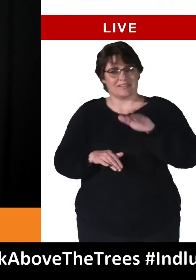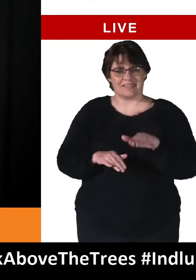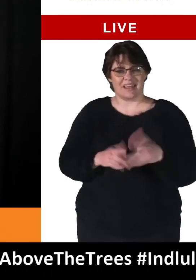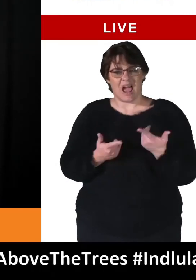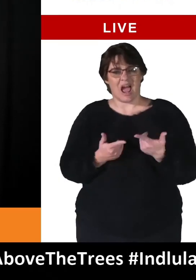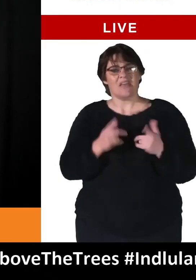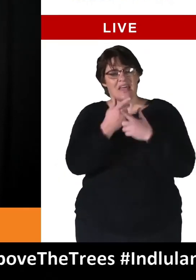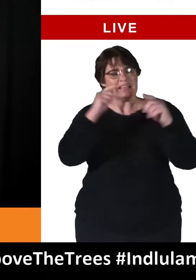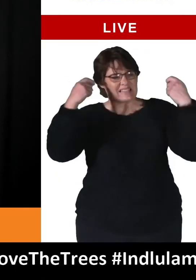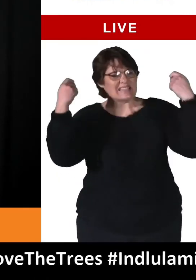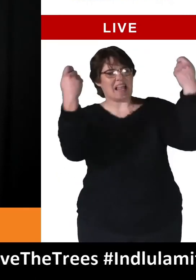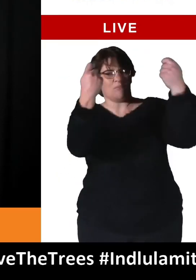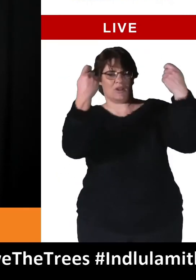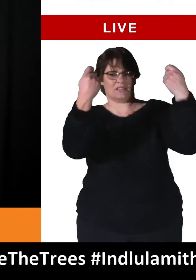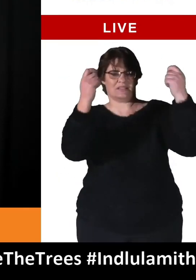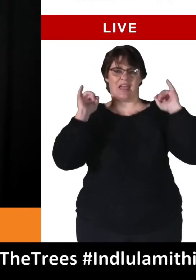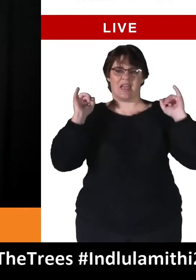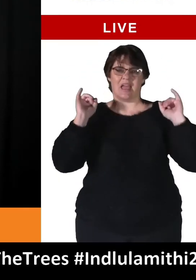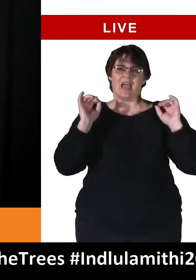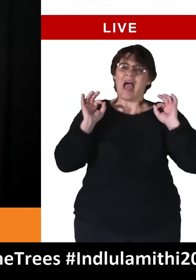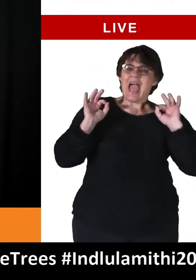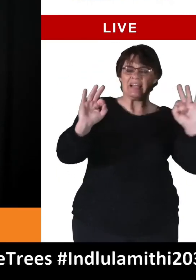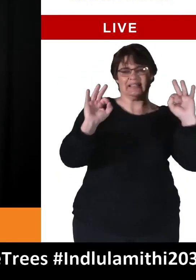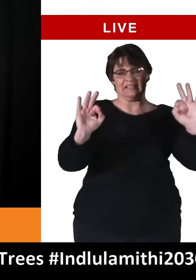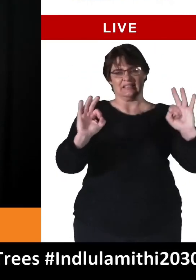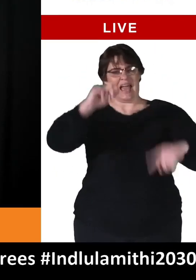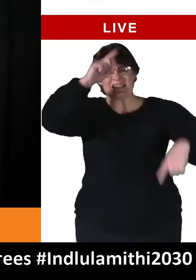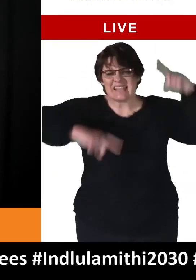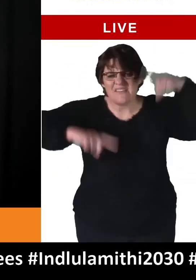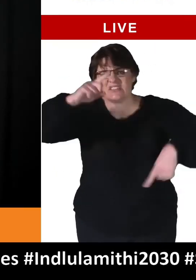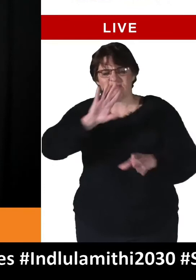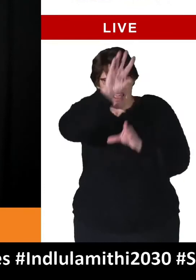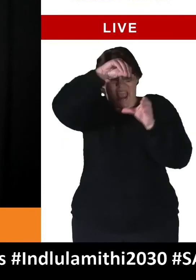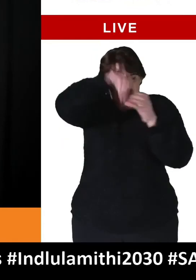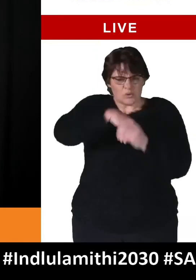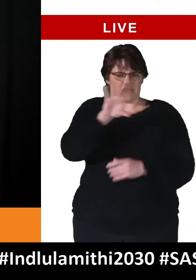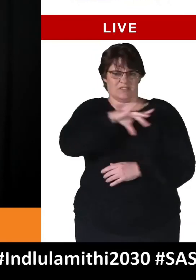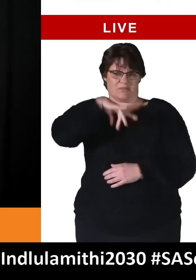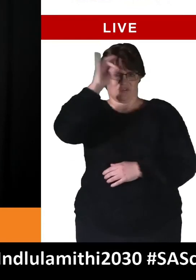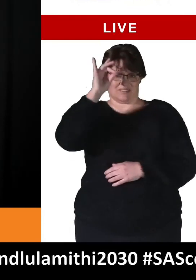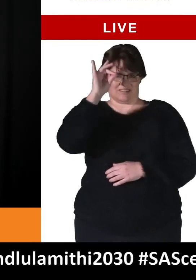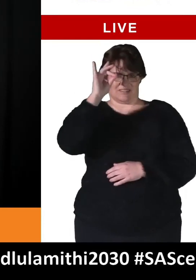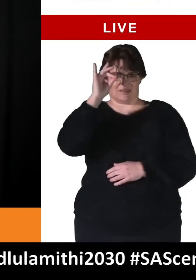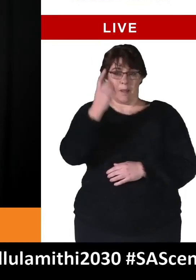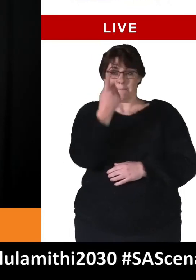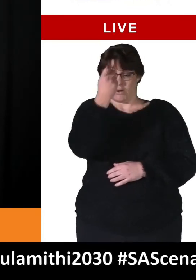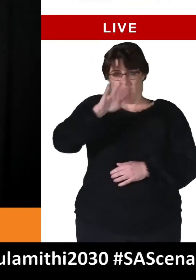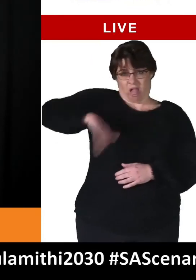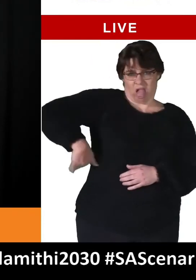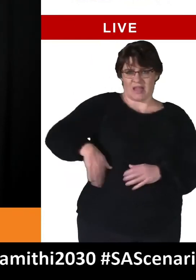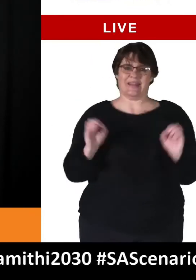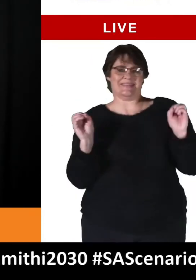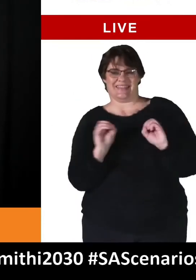nation that celebrates excellence, diversity, and inclusive spirit, where no one is left